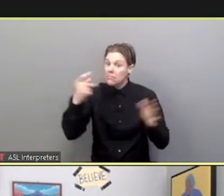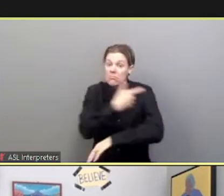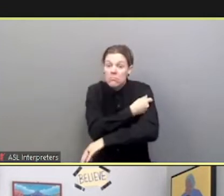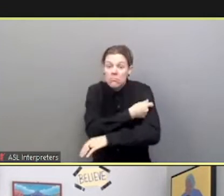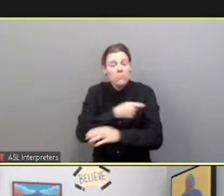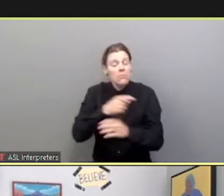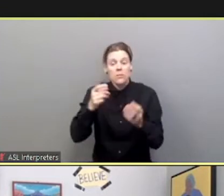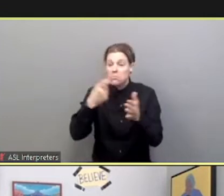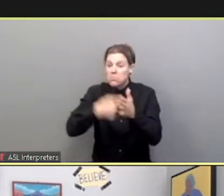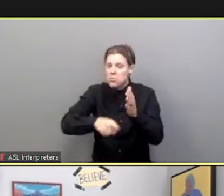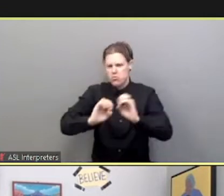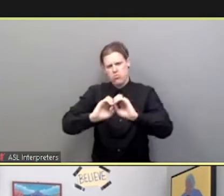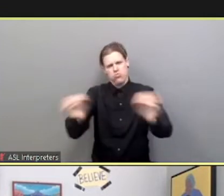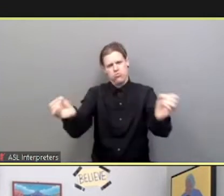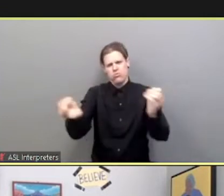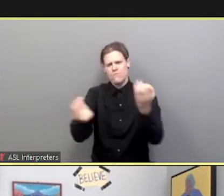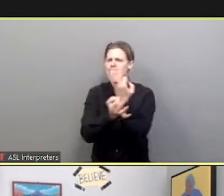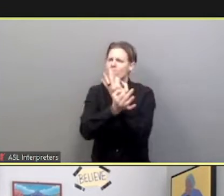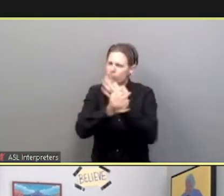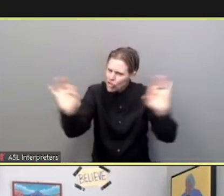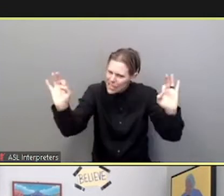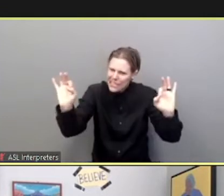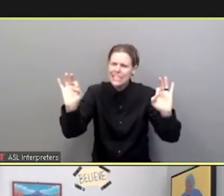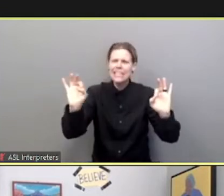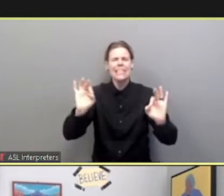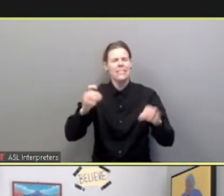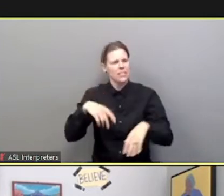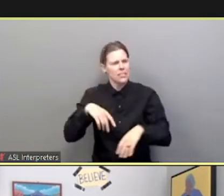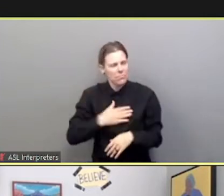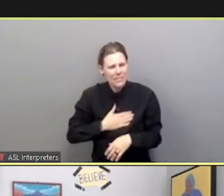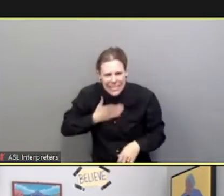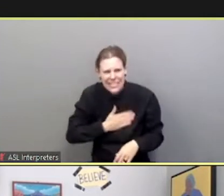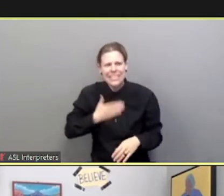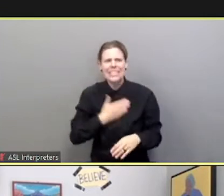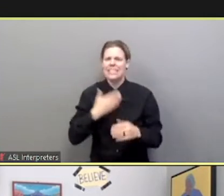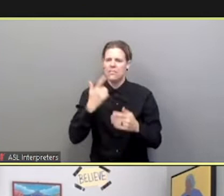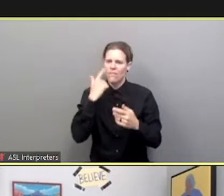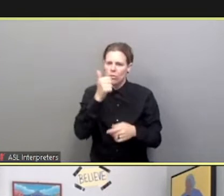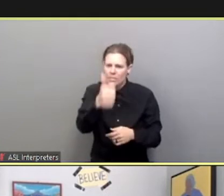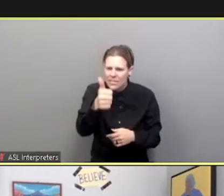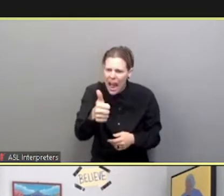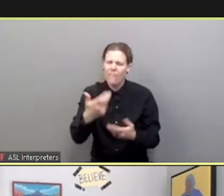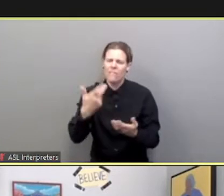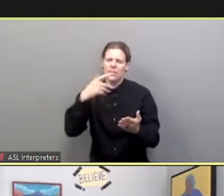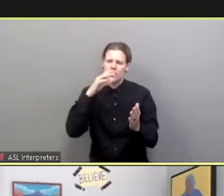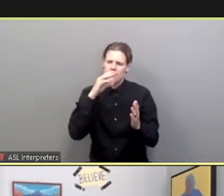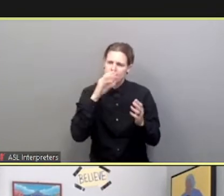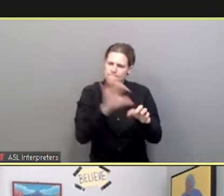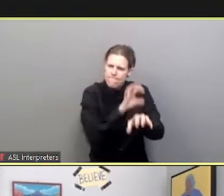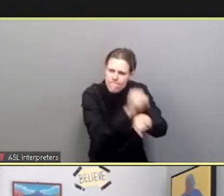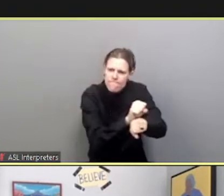go and get the vaccine for your kids and for yourself if you haven't gotten it yet. Next slide.